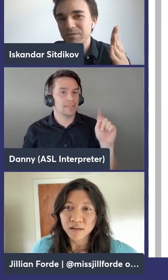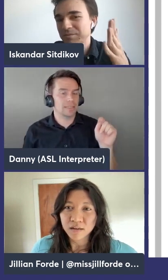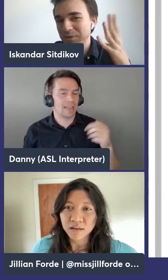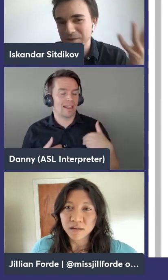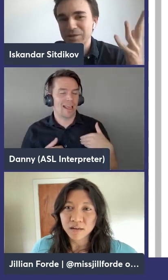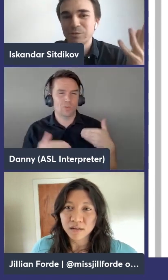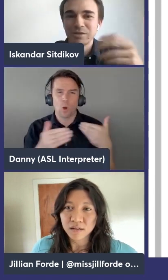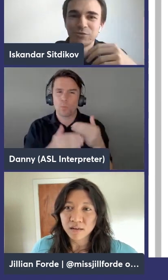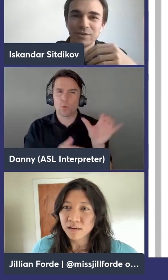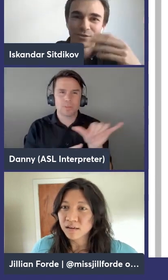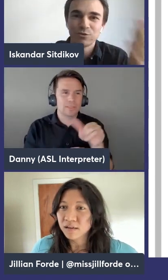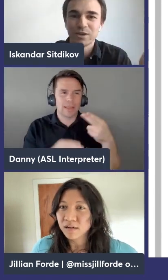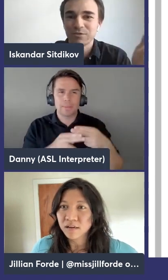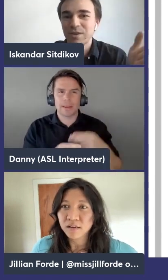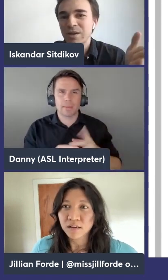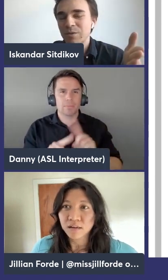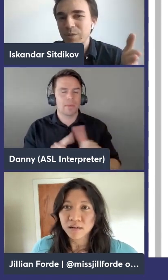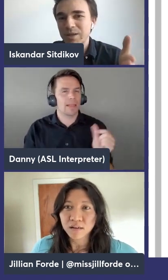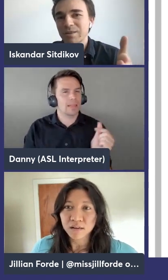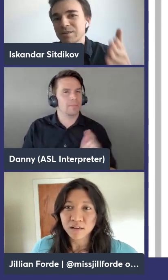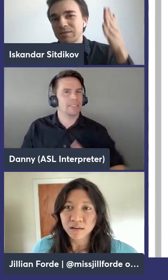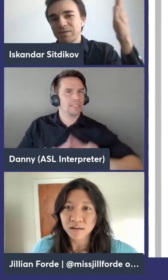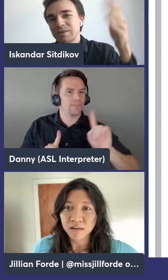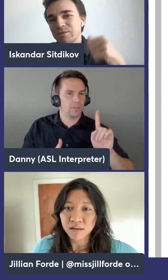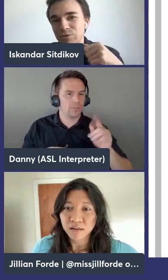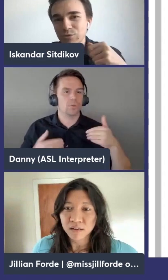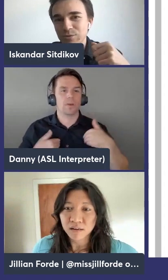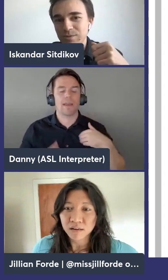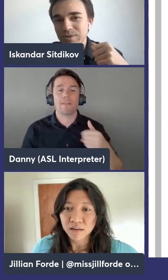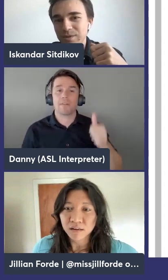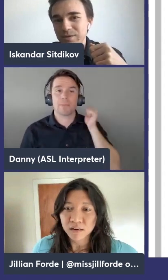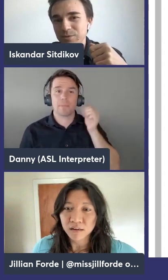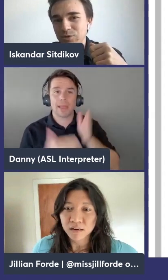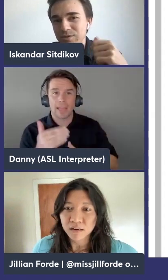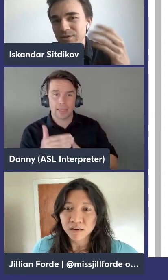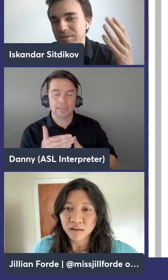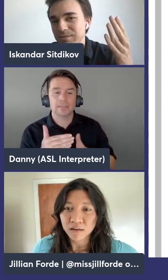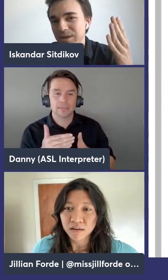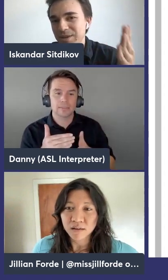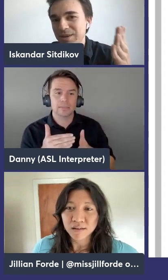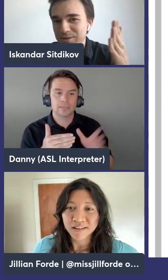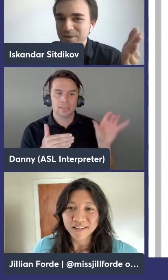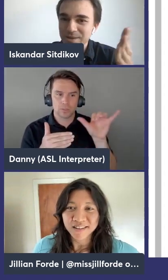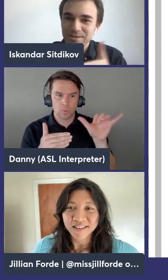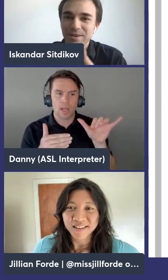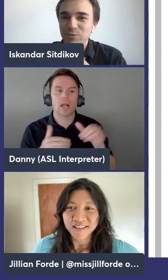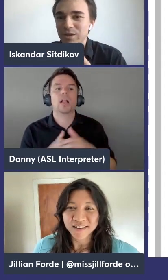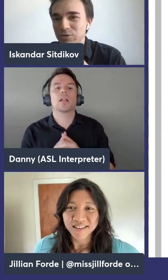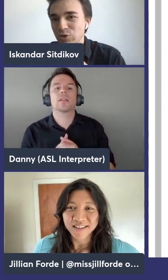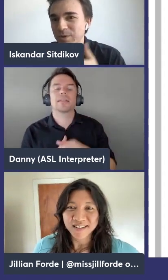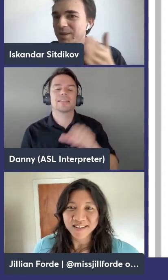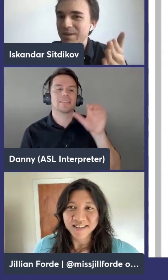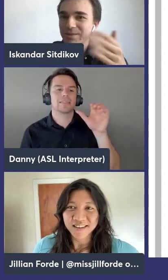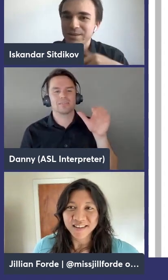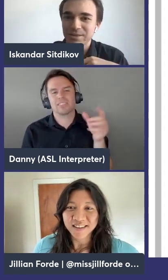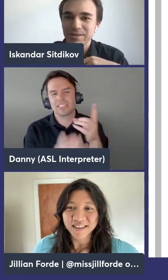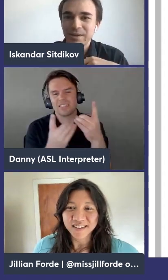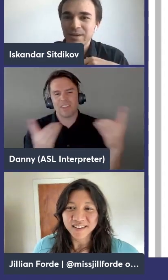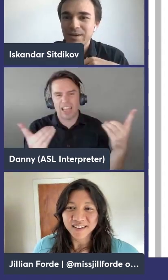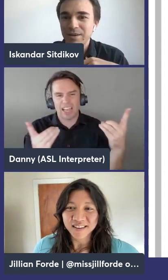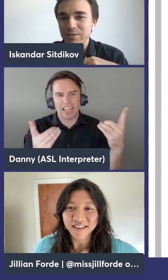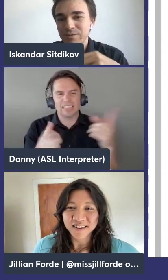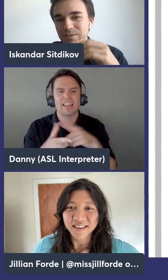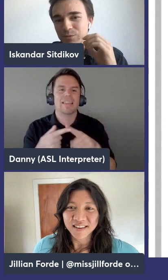naming, but a little bit different. So we have backend to which is the AKA device, and we have job AKA